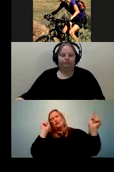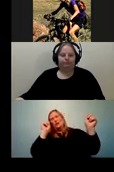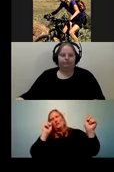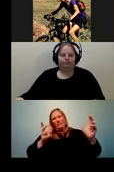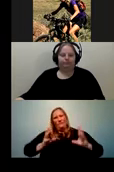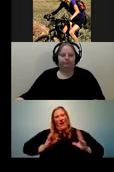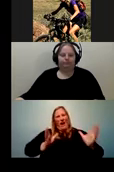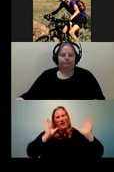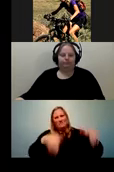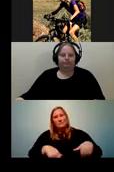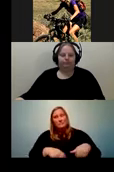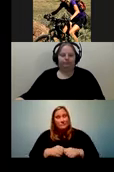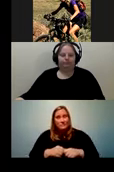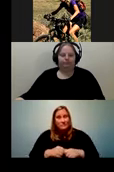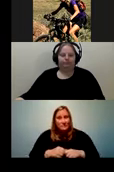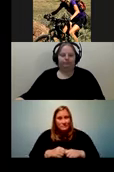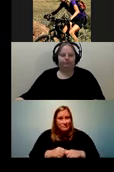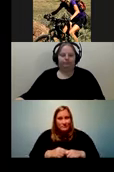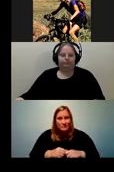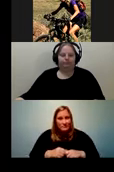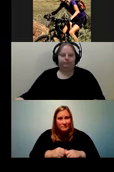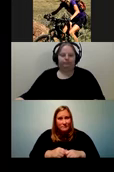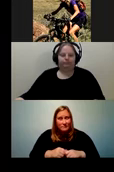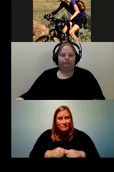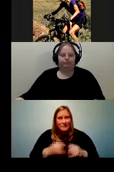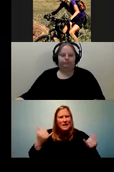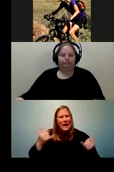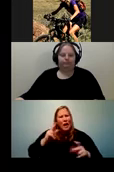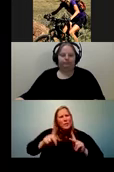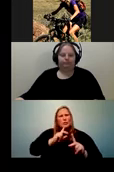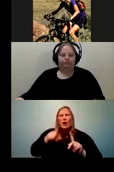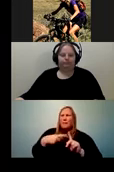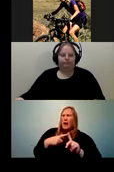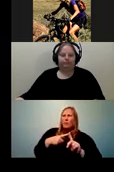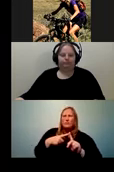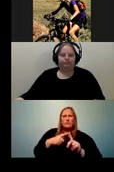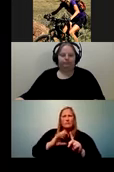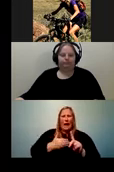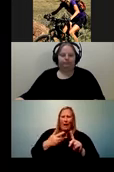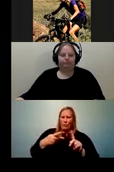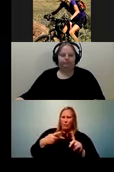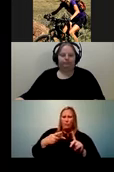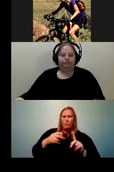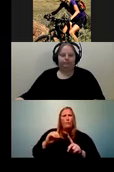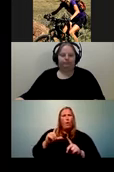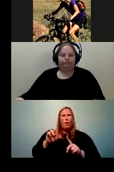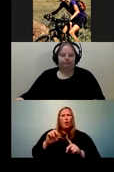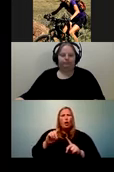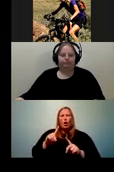different. Everybody talks about how polarized things are right now. In our country, in our